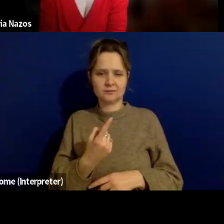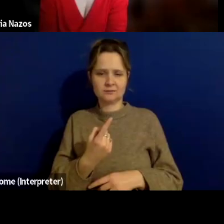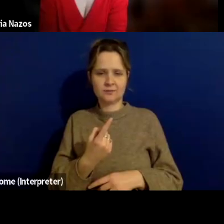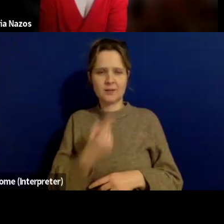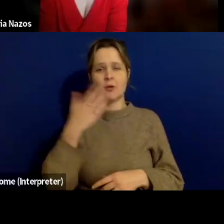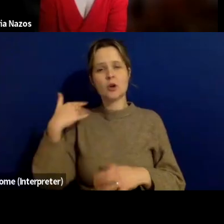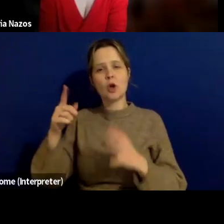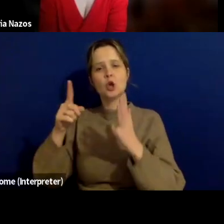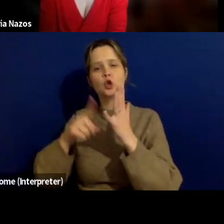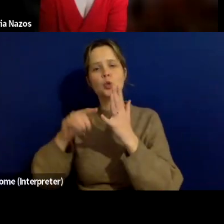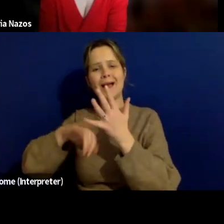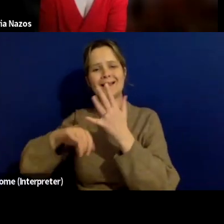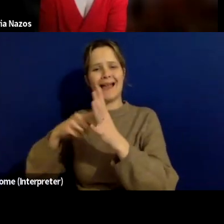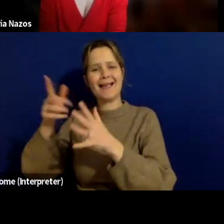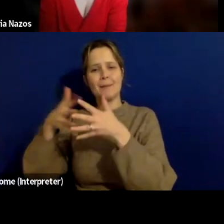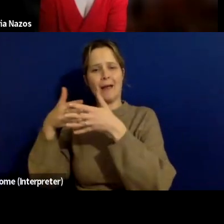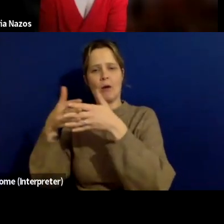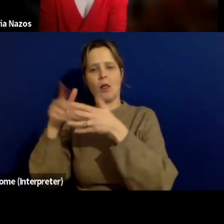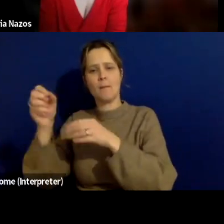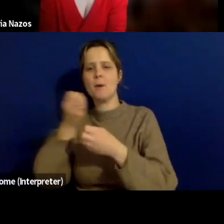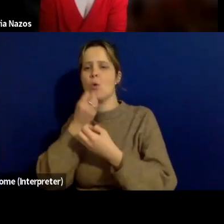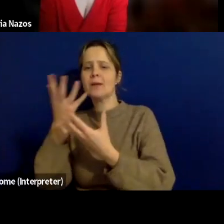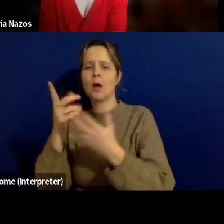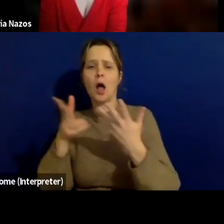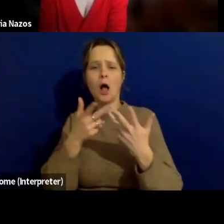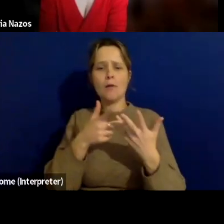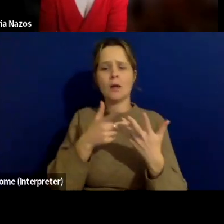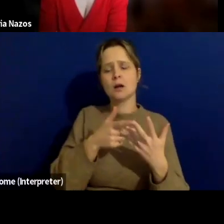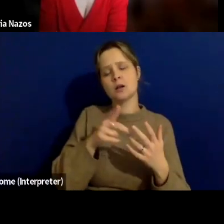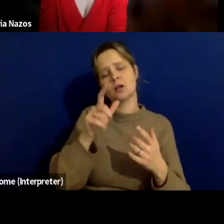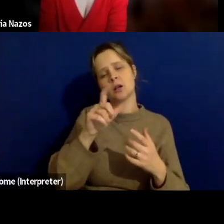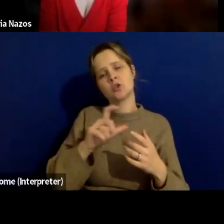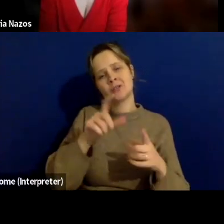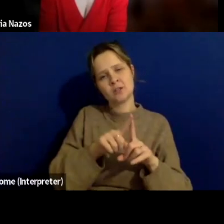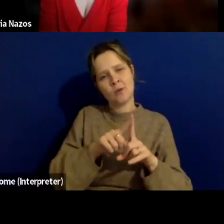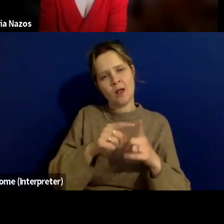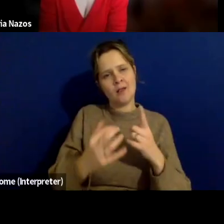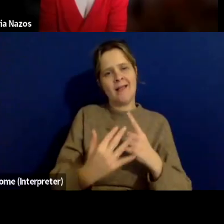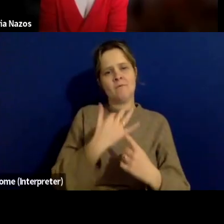US poets, but also poets from other countries, and the way that has come into their work as well.